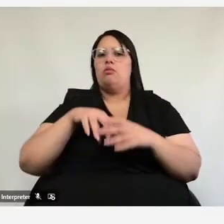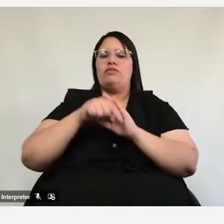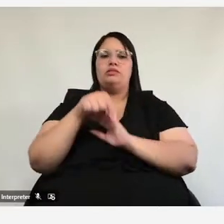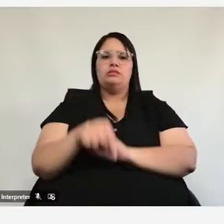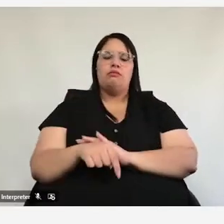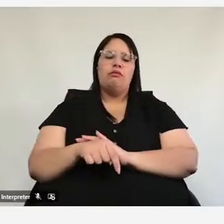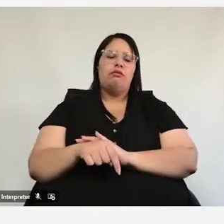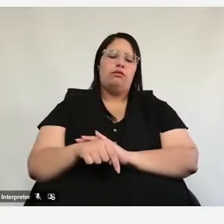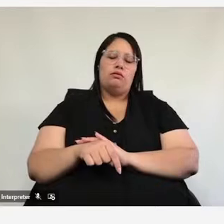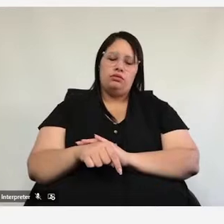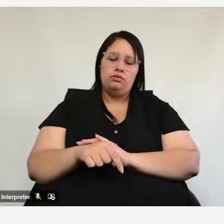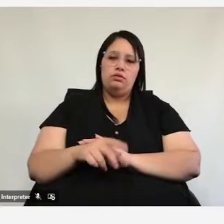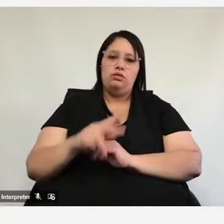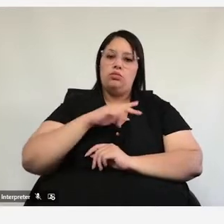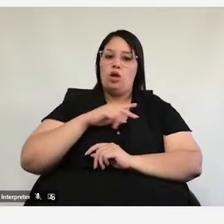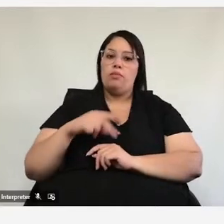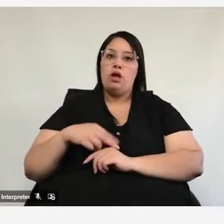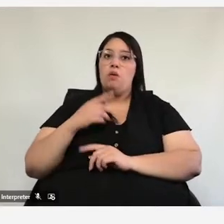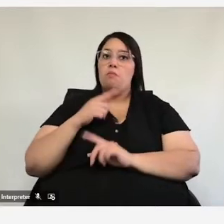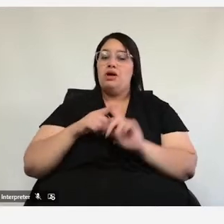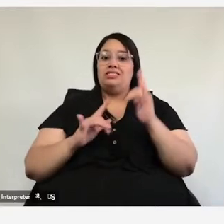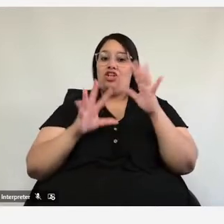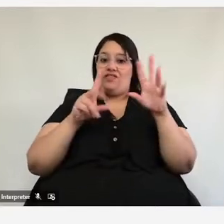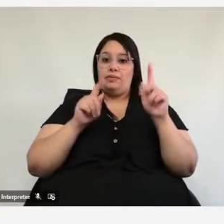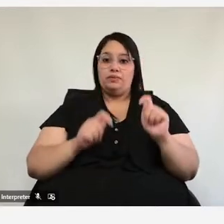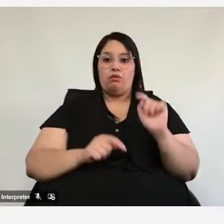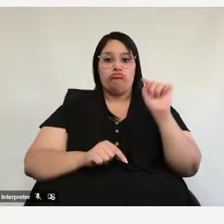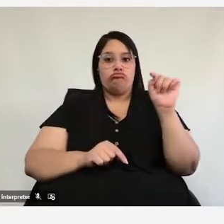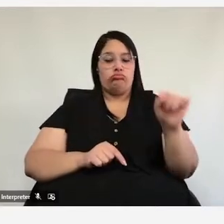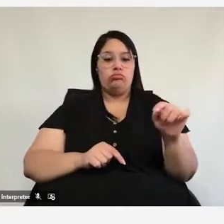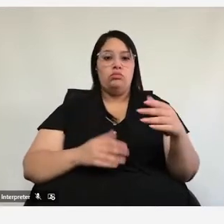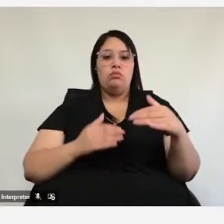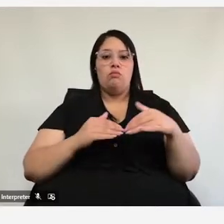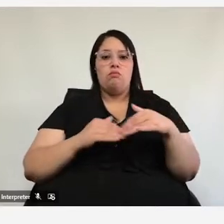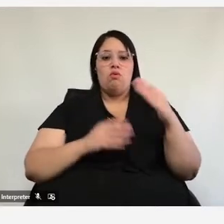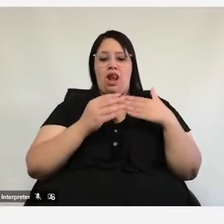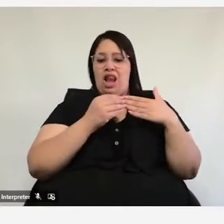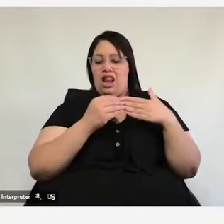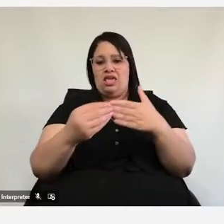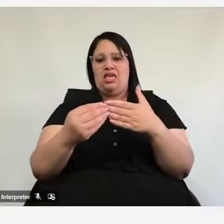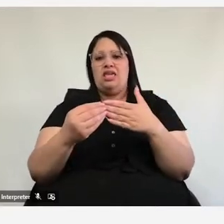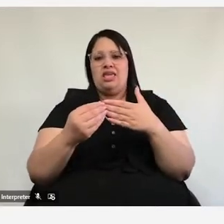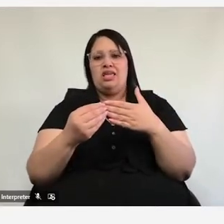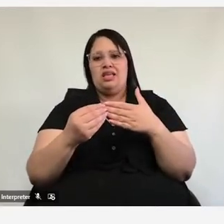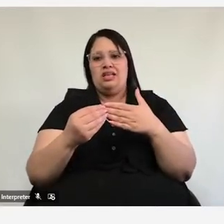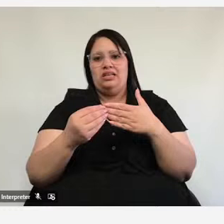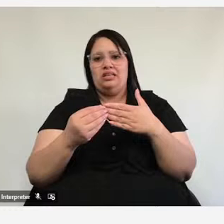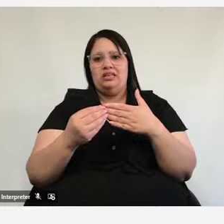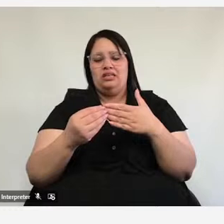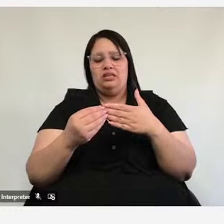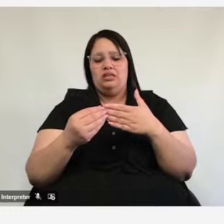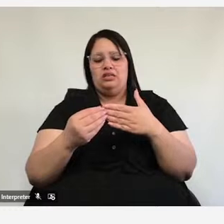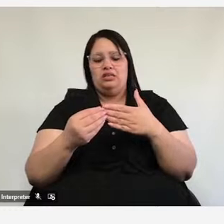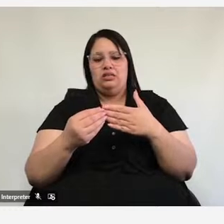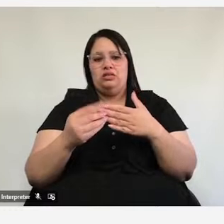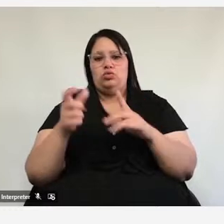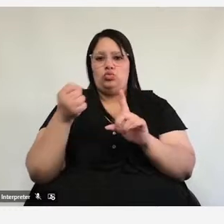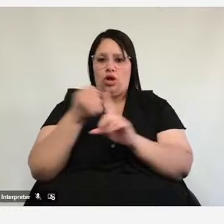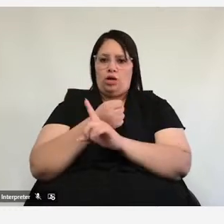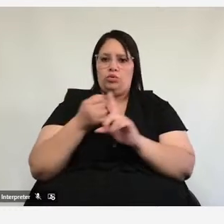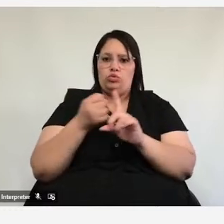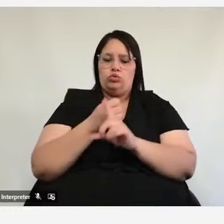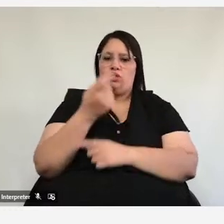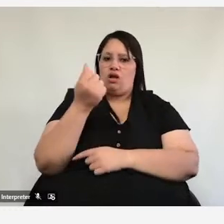Premier, with the city of Cape Town as a lead in this, of abusing